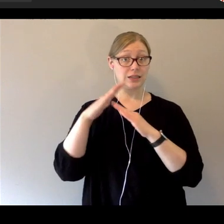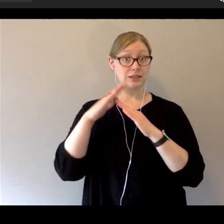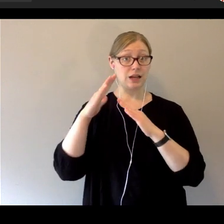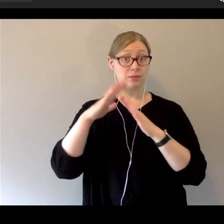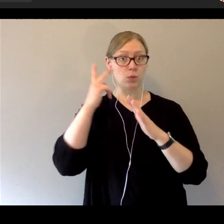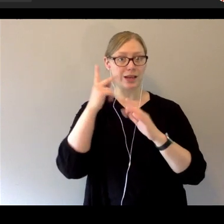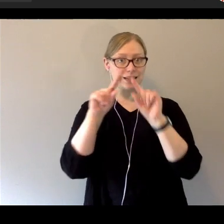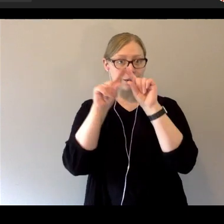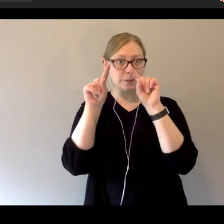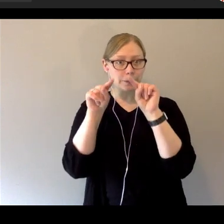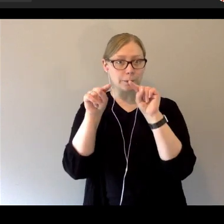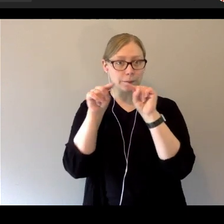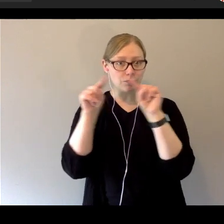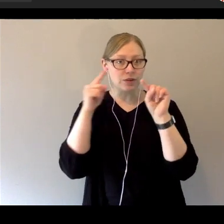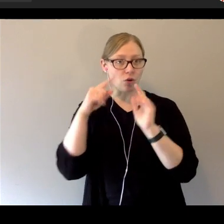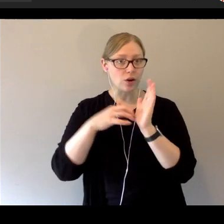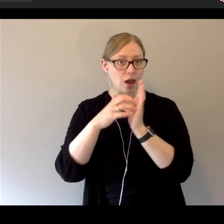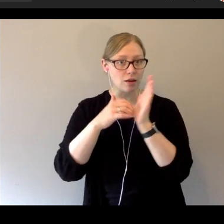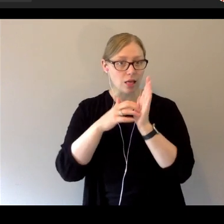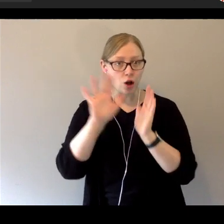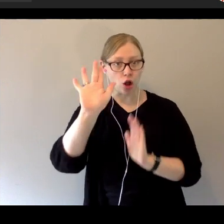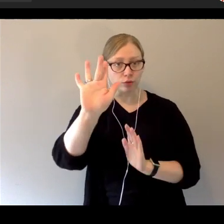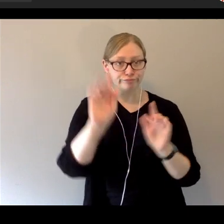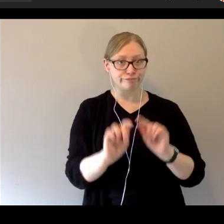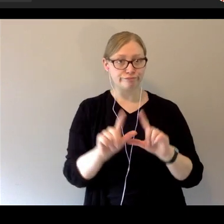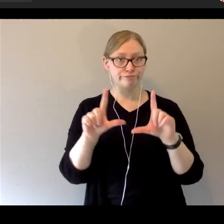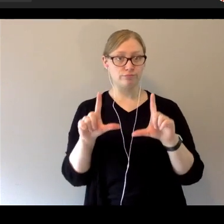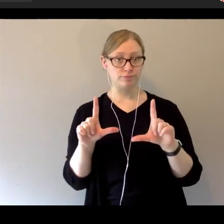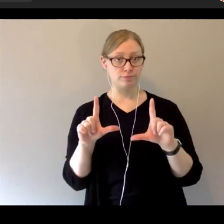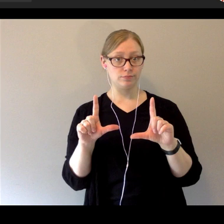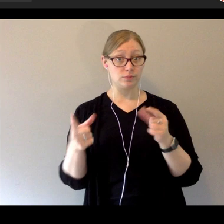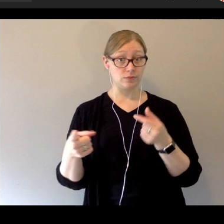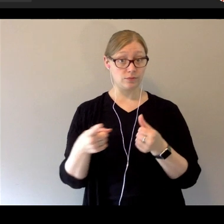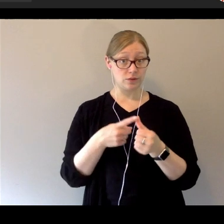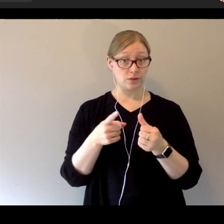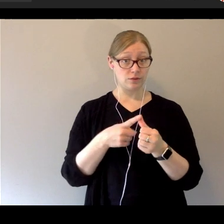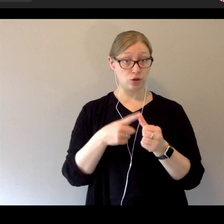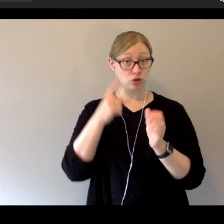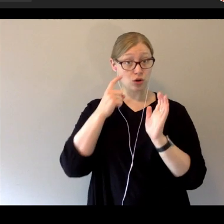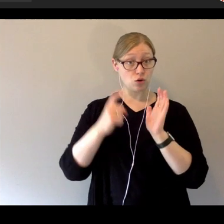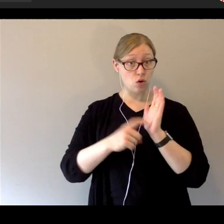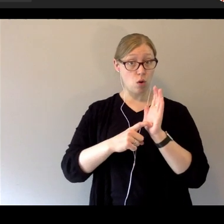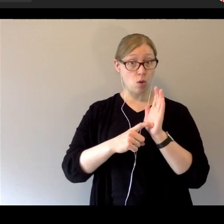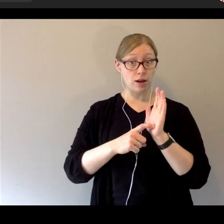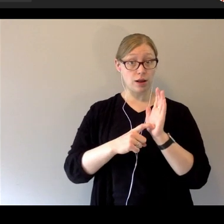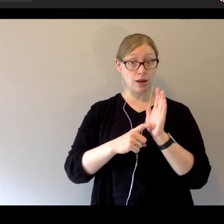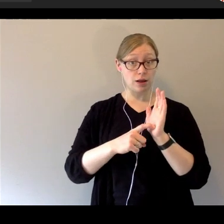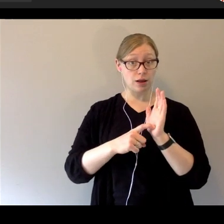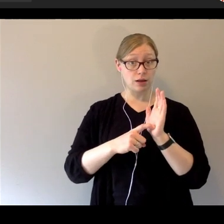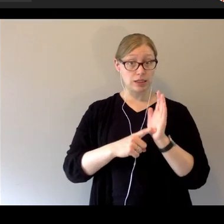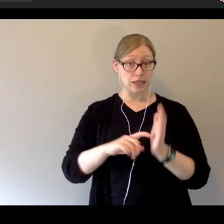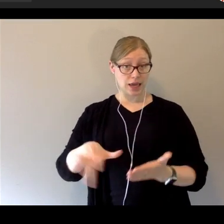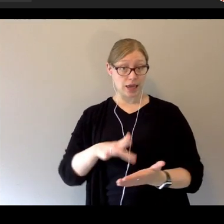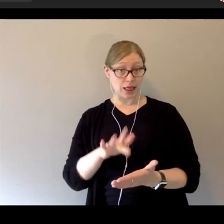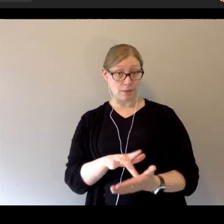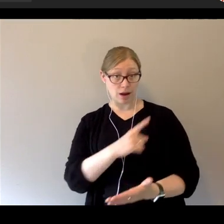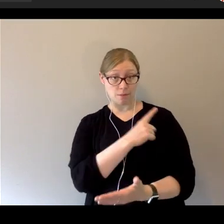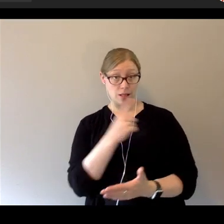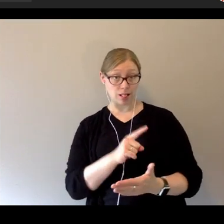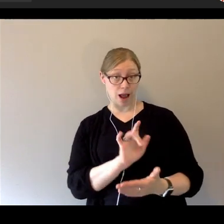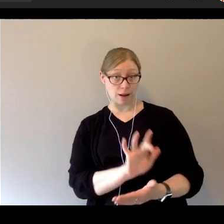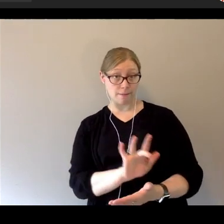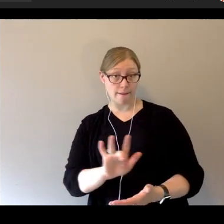and we can select that. So the first thing I want you to notice is that you can put in things like sine. The